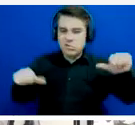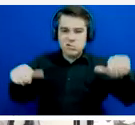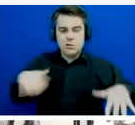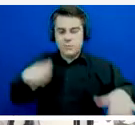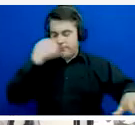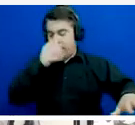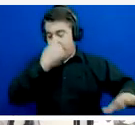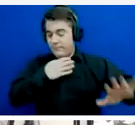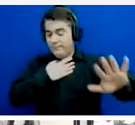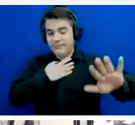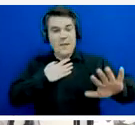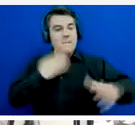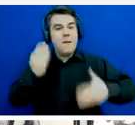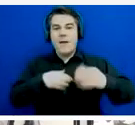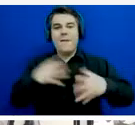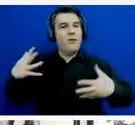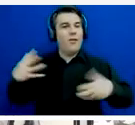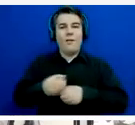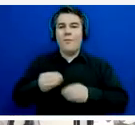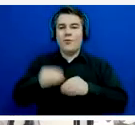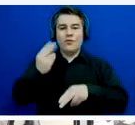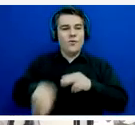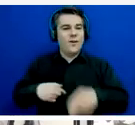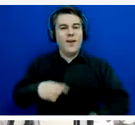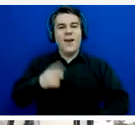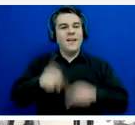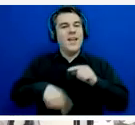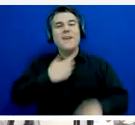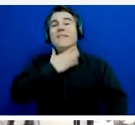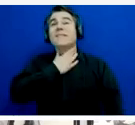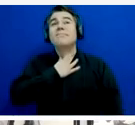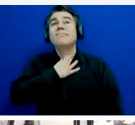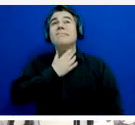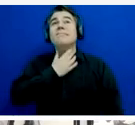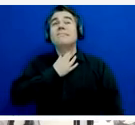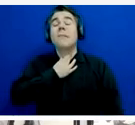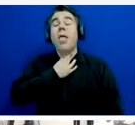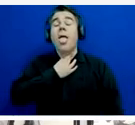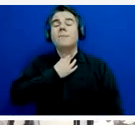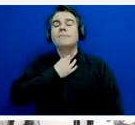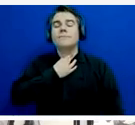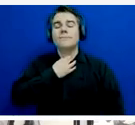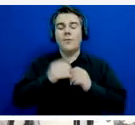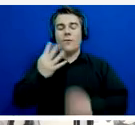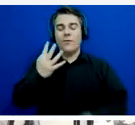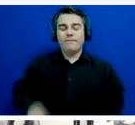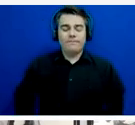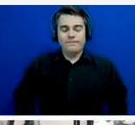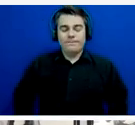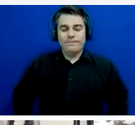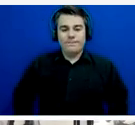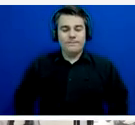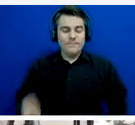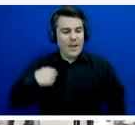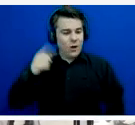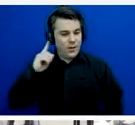I think I'm going to have to make this shorter because I can't get that out of my throat. Number 4. I heard this